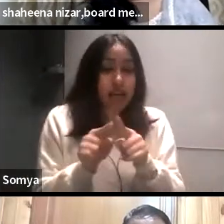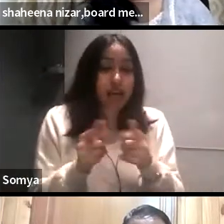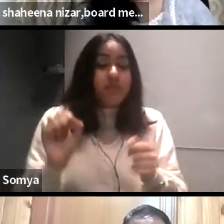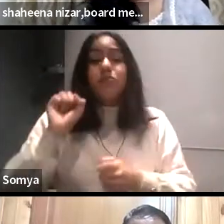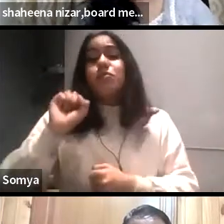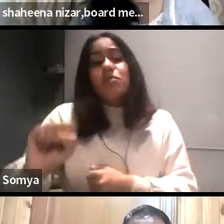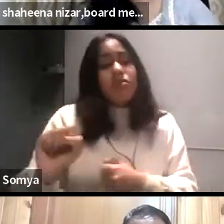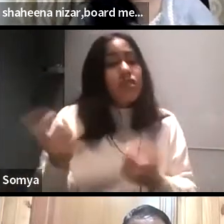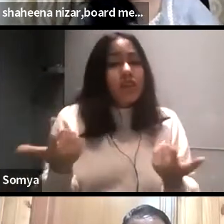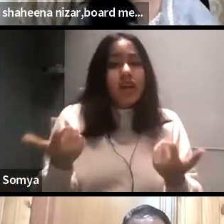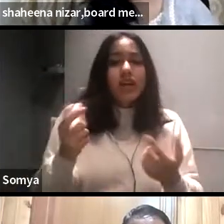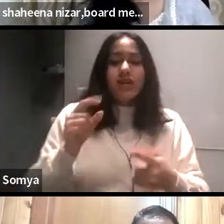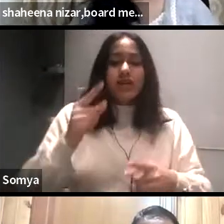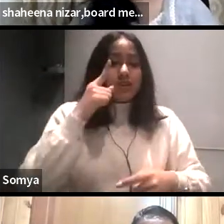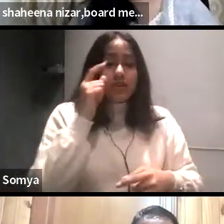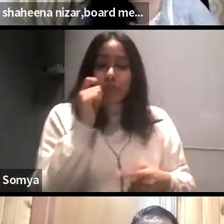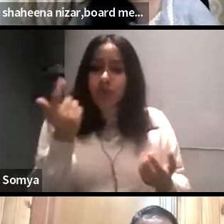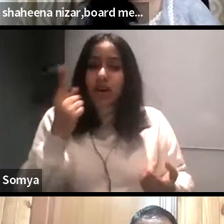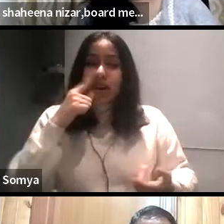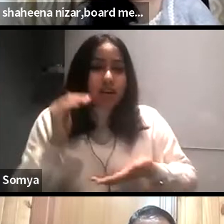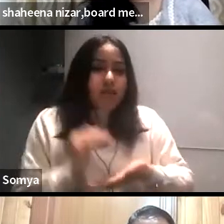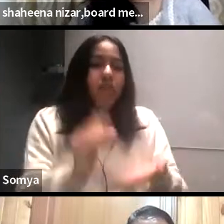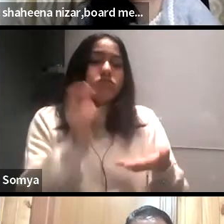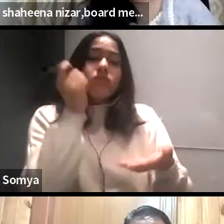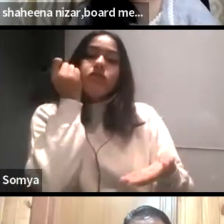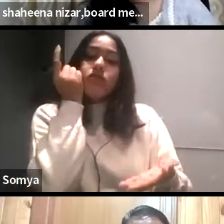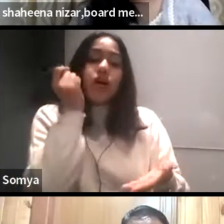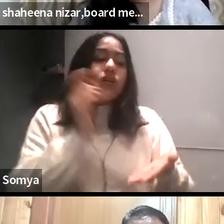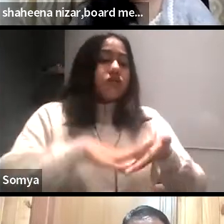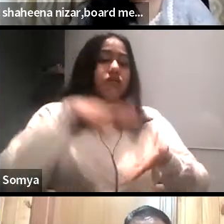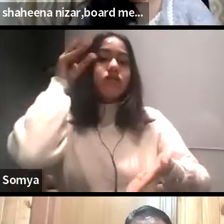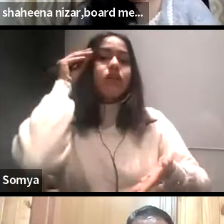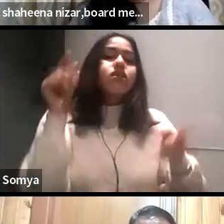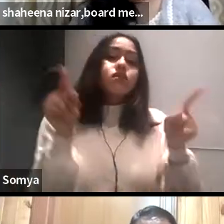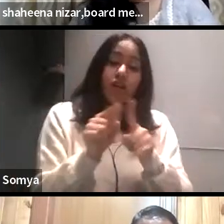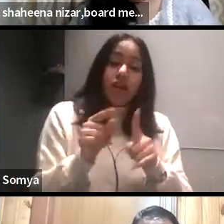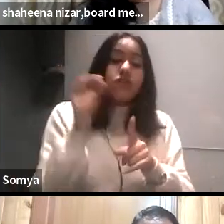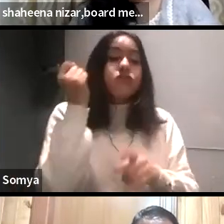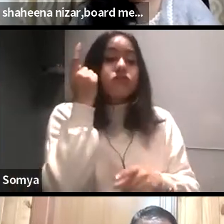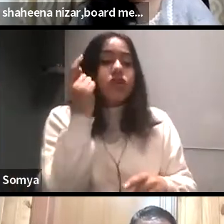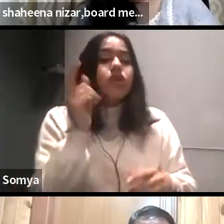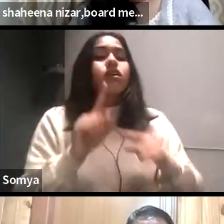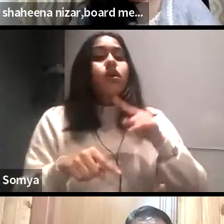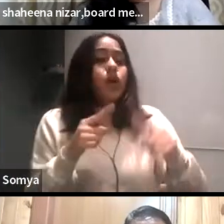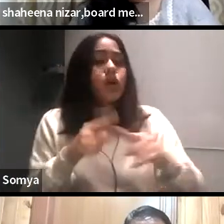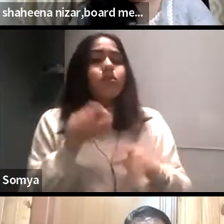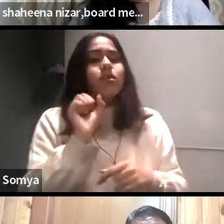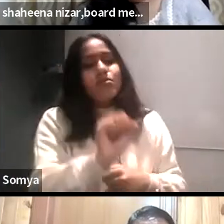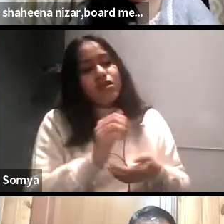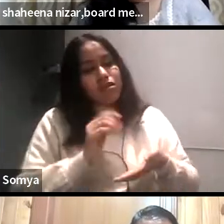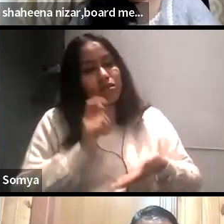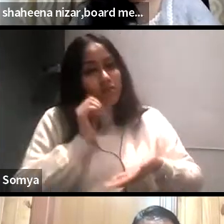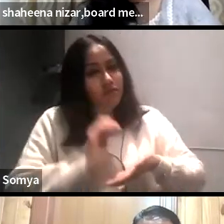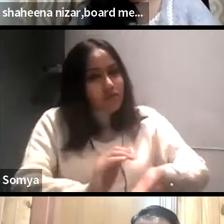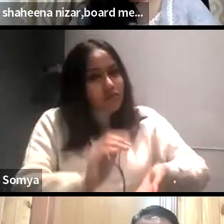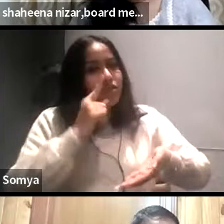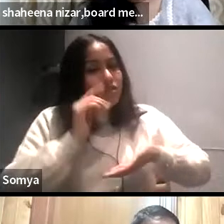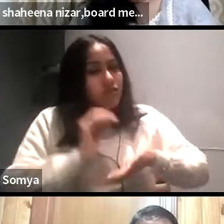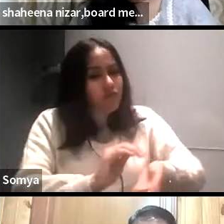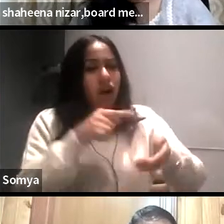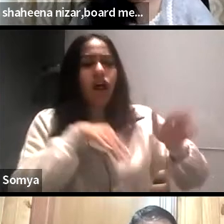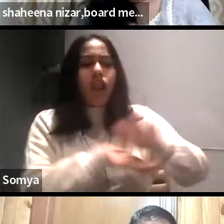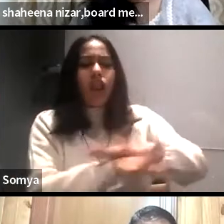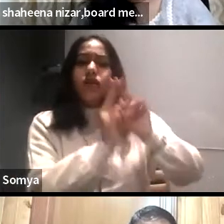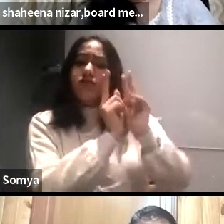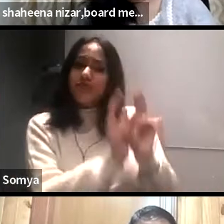own daughter or son to understand, learn, and understand their own sons and daughters' potential.